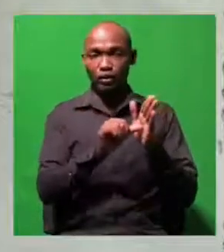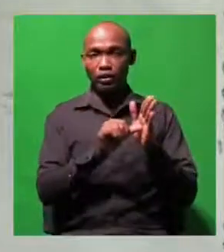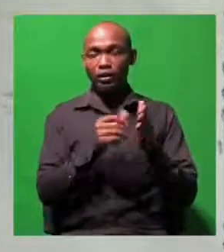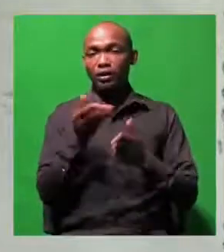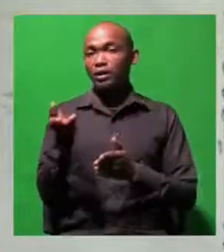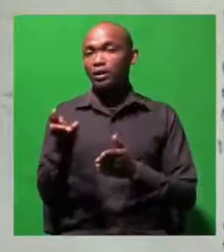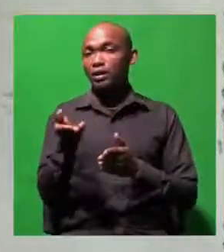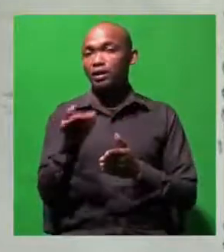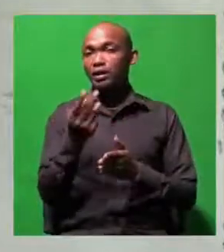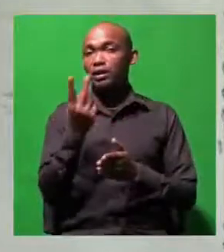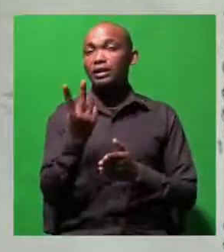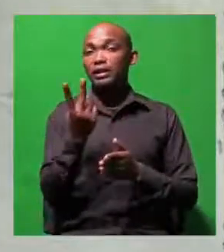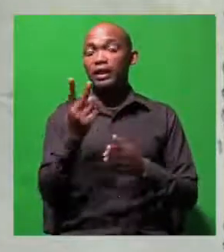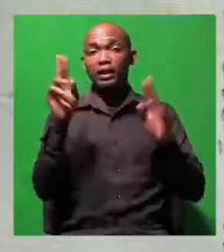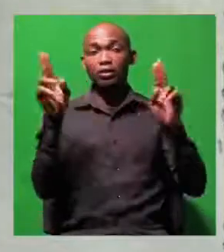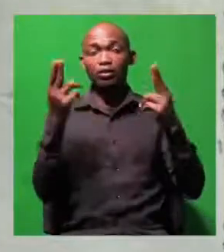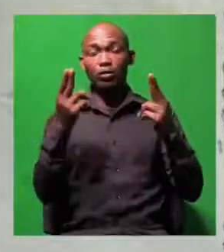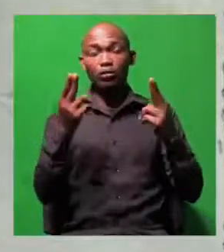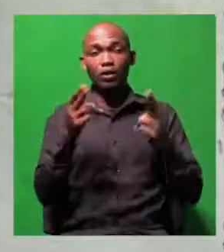second topic called